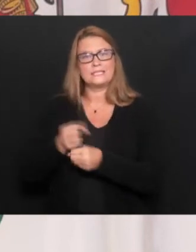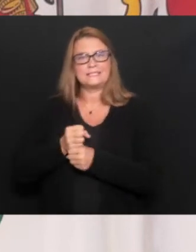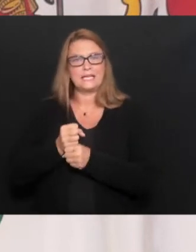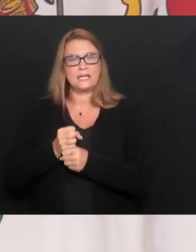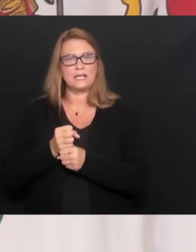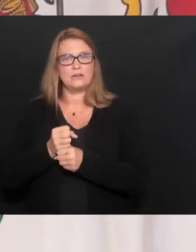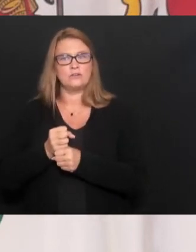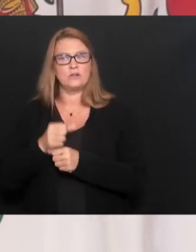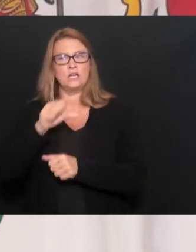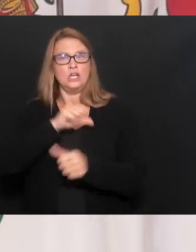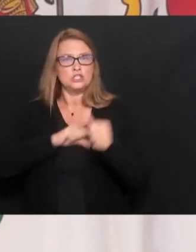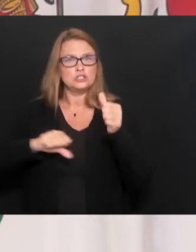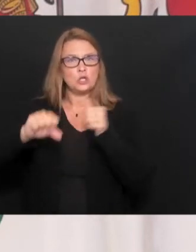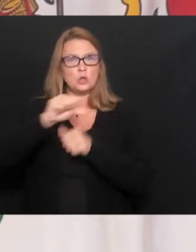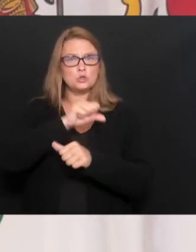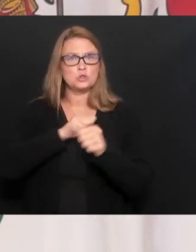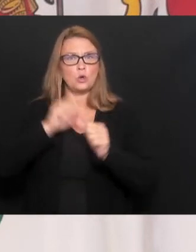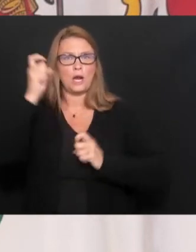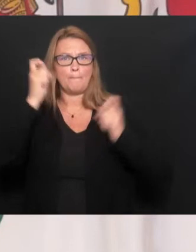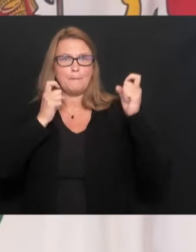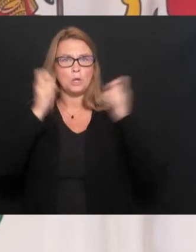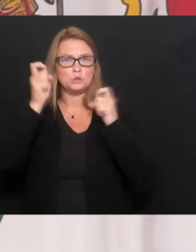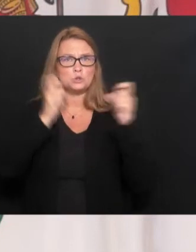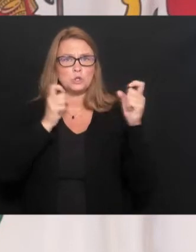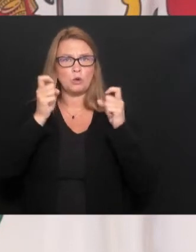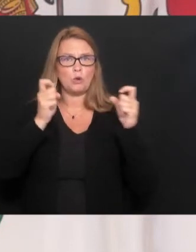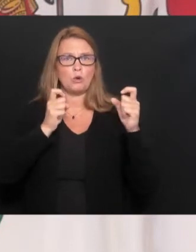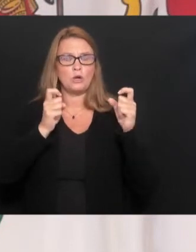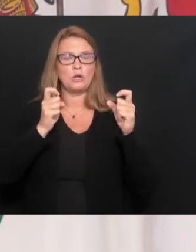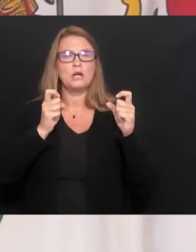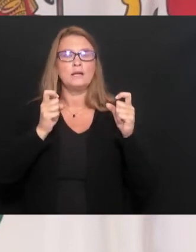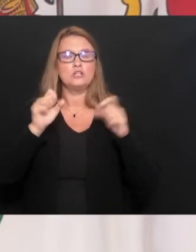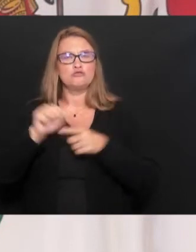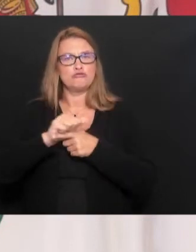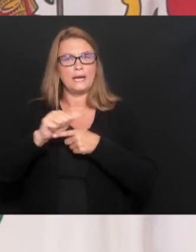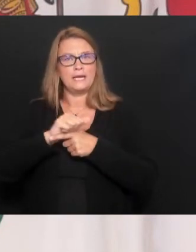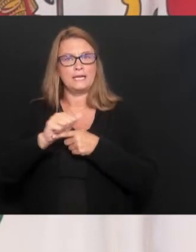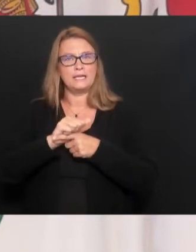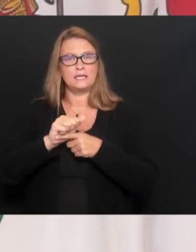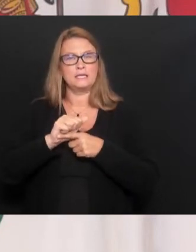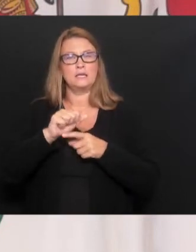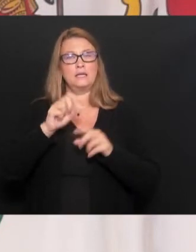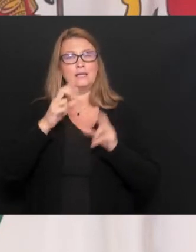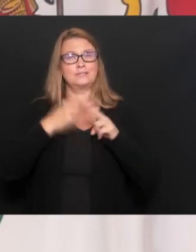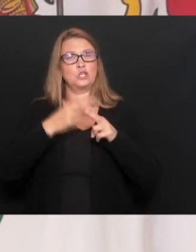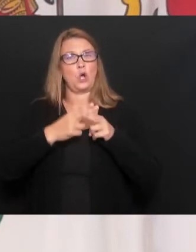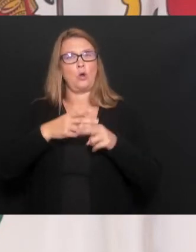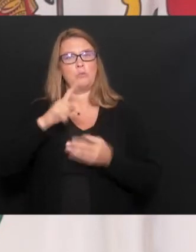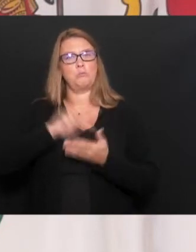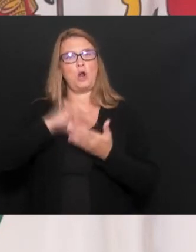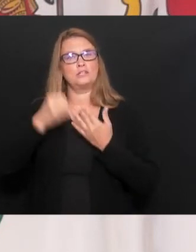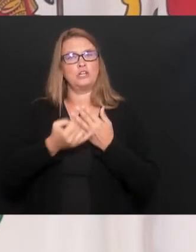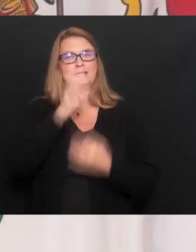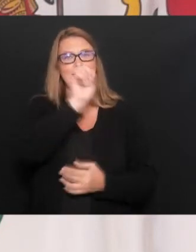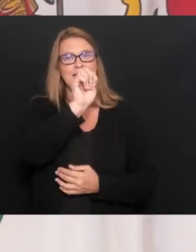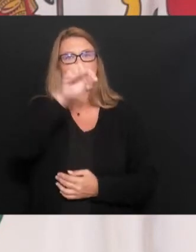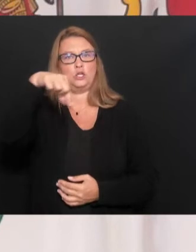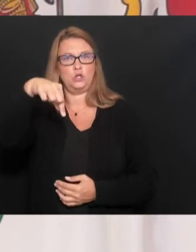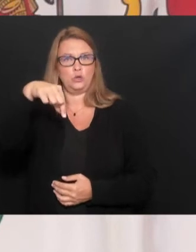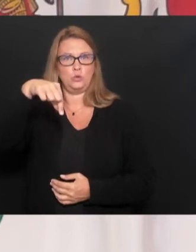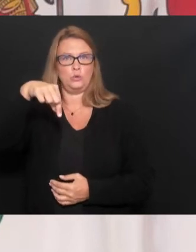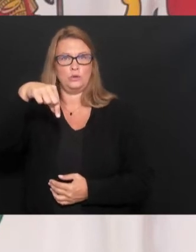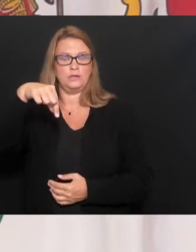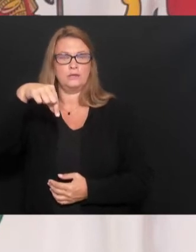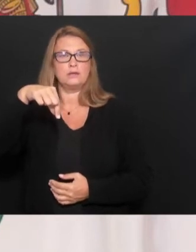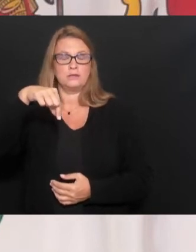and emotional intelligence training. It's called Project EQ. You know, for the most